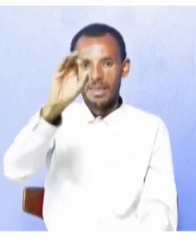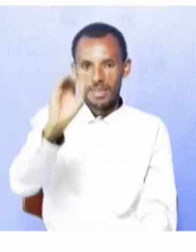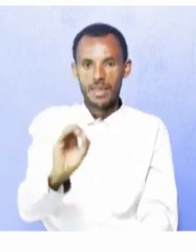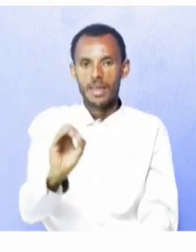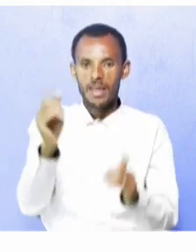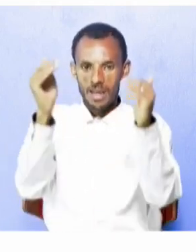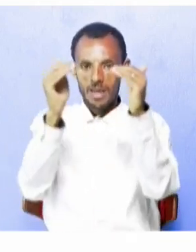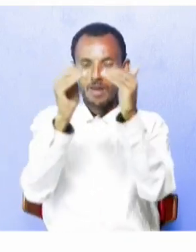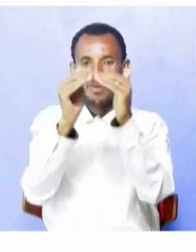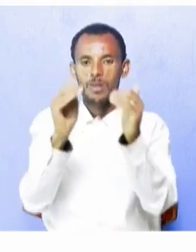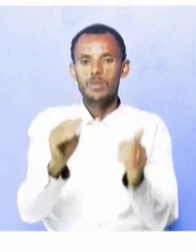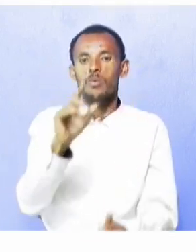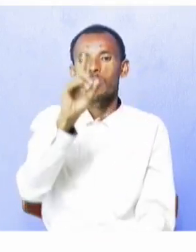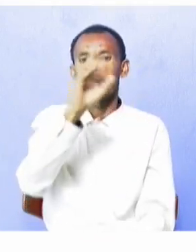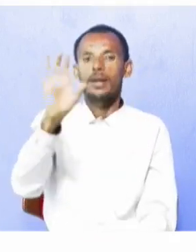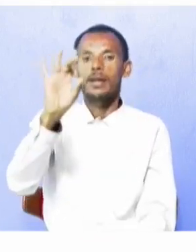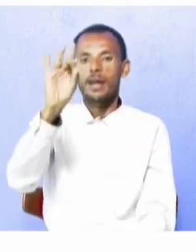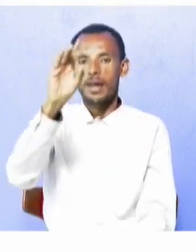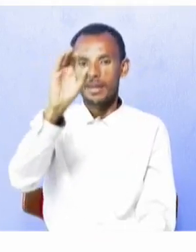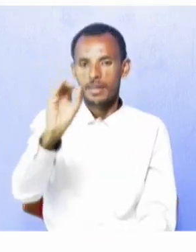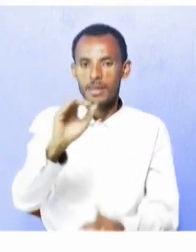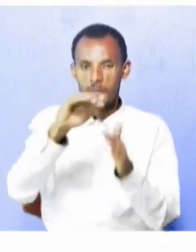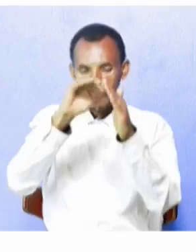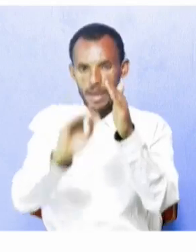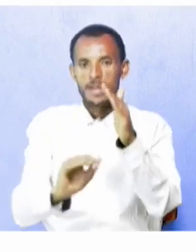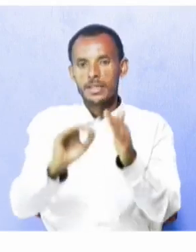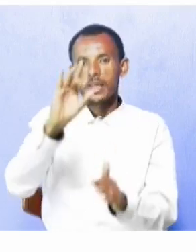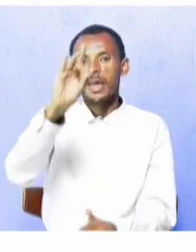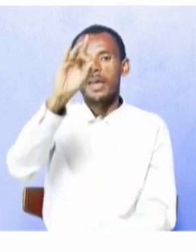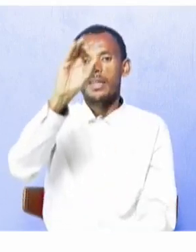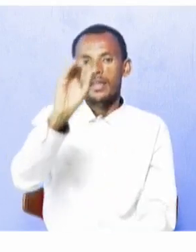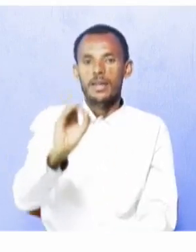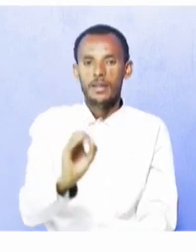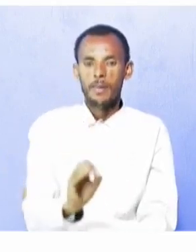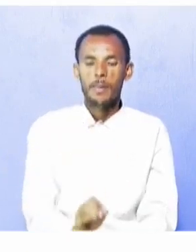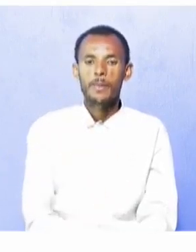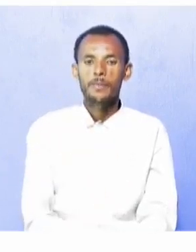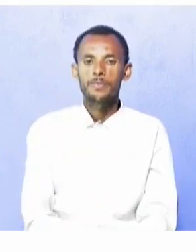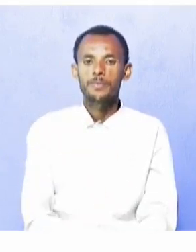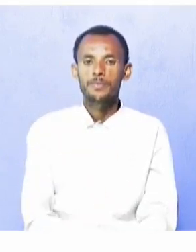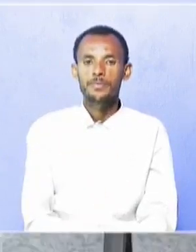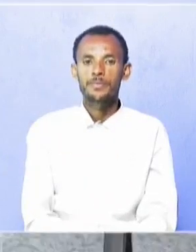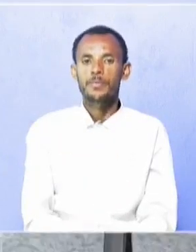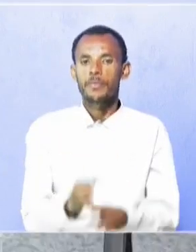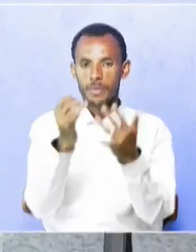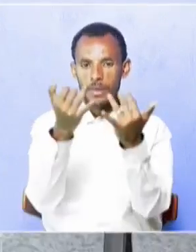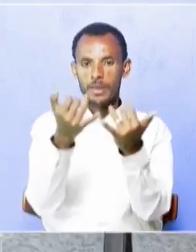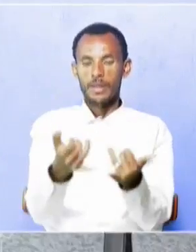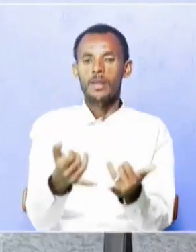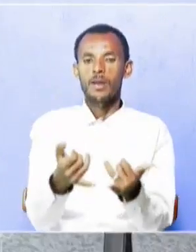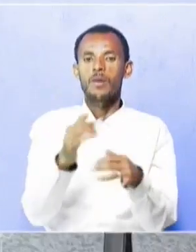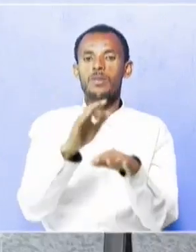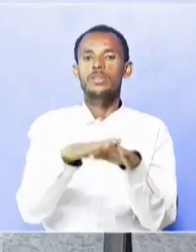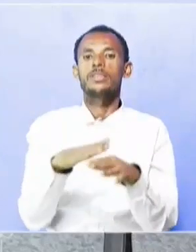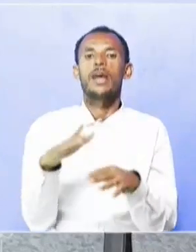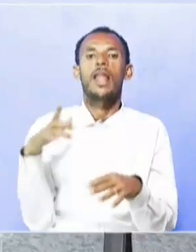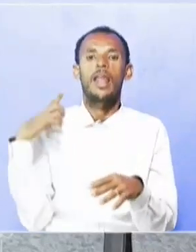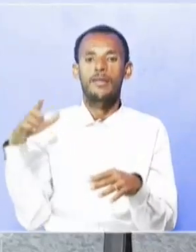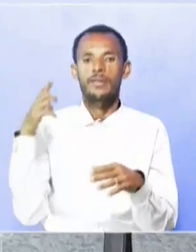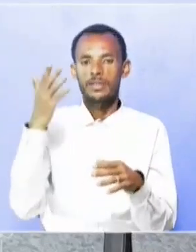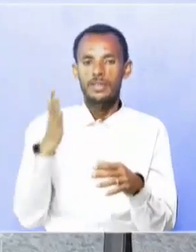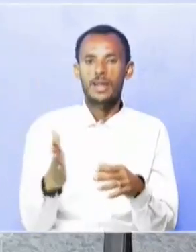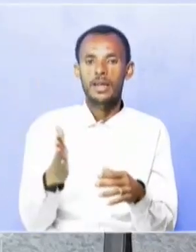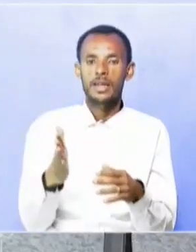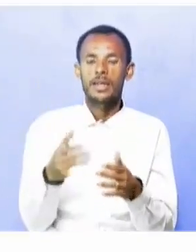is equal to 180 degree minus 80 degree, right? Now, on the left side,